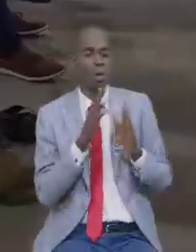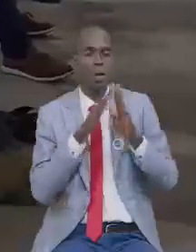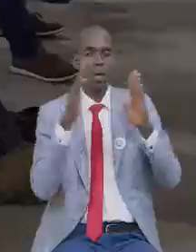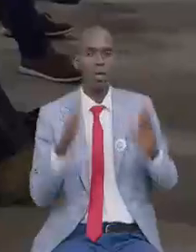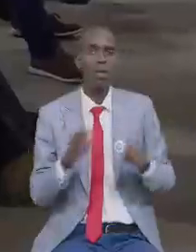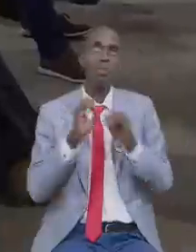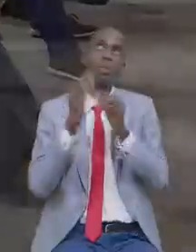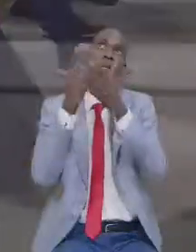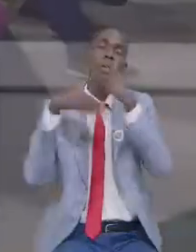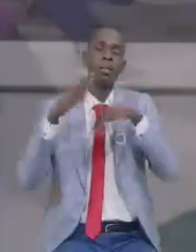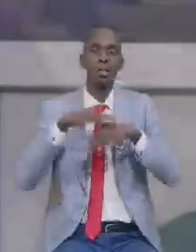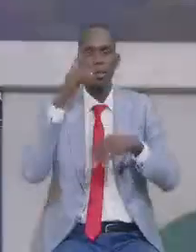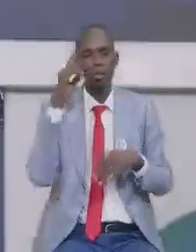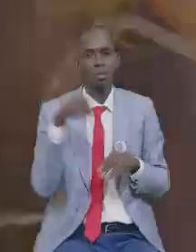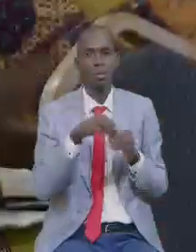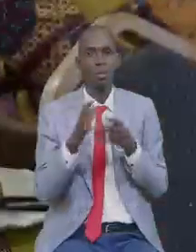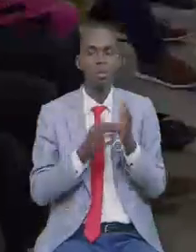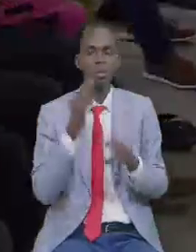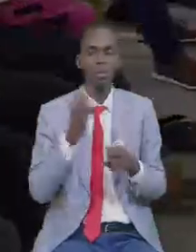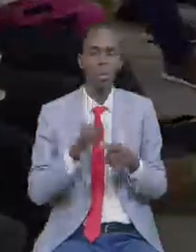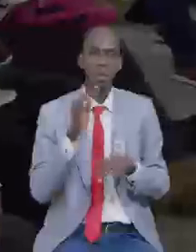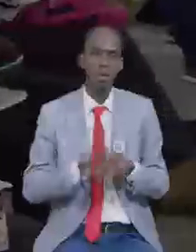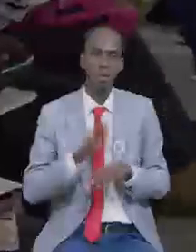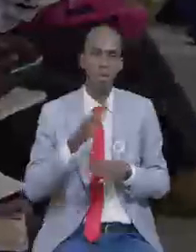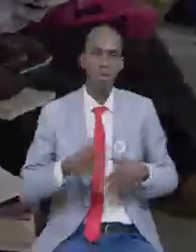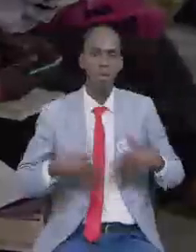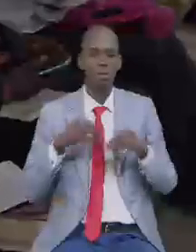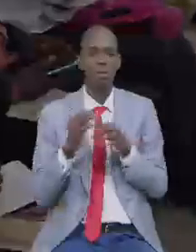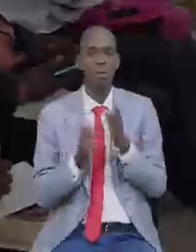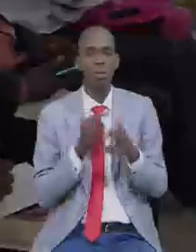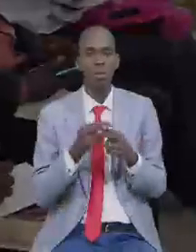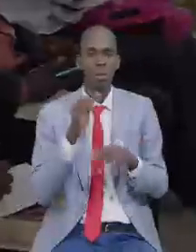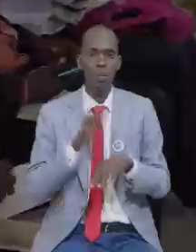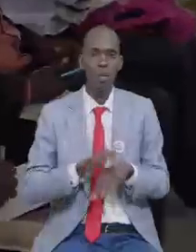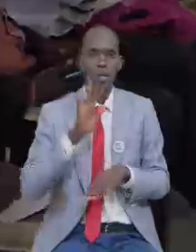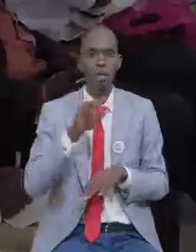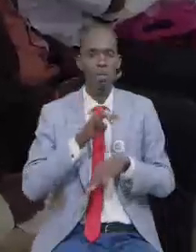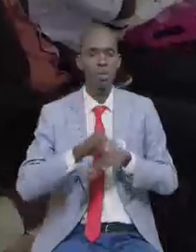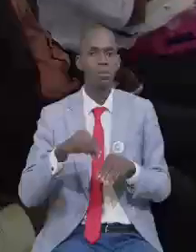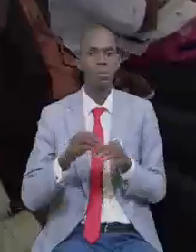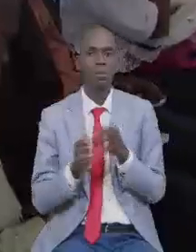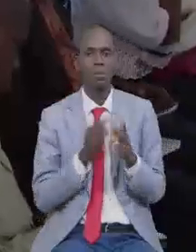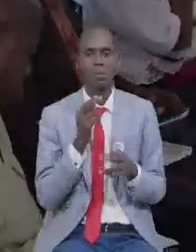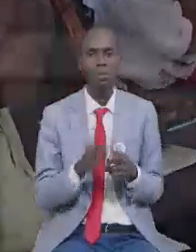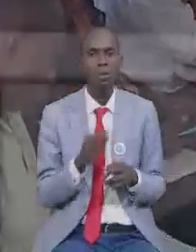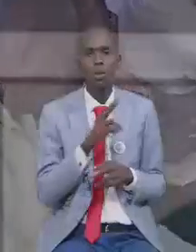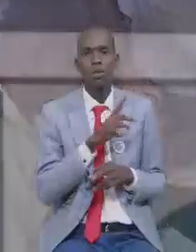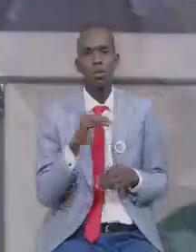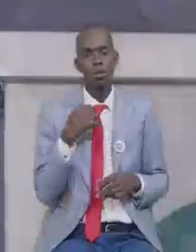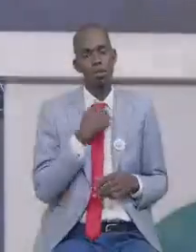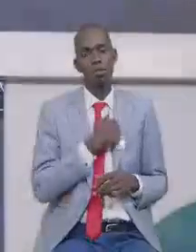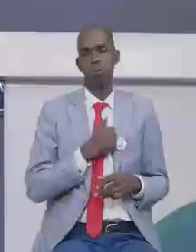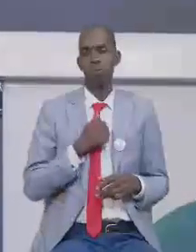heaven upon your life, upon your ministry. No regrets in your